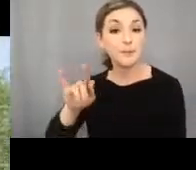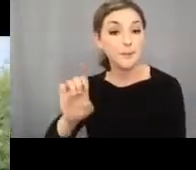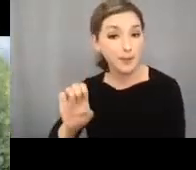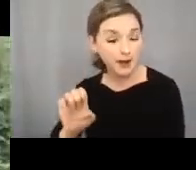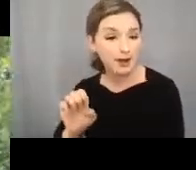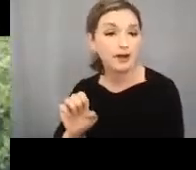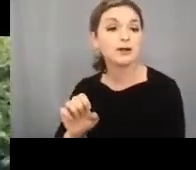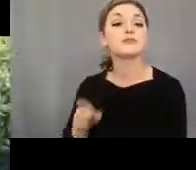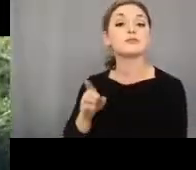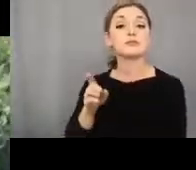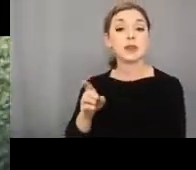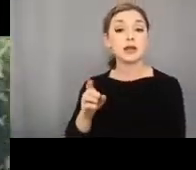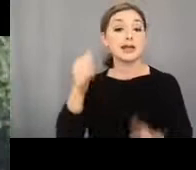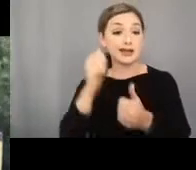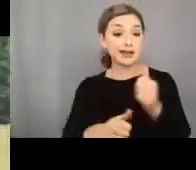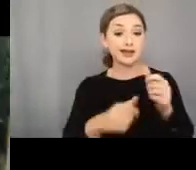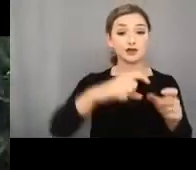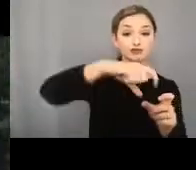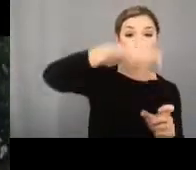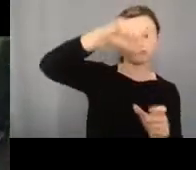game played at Autzen Stadium.